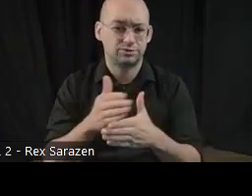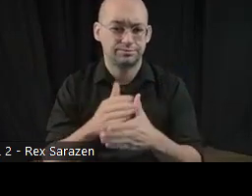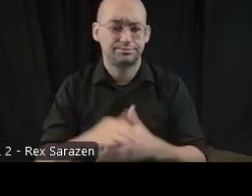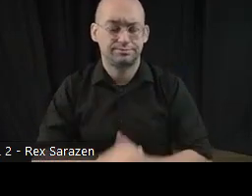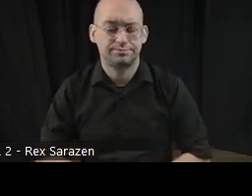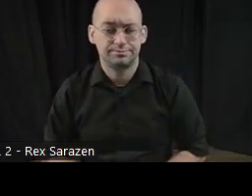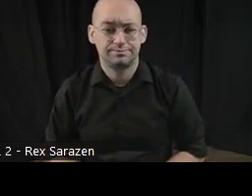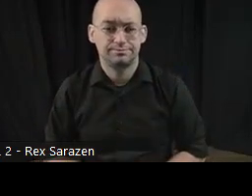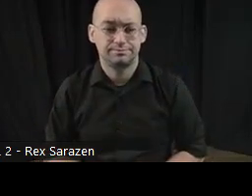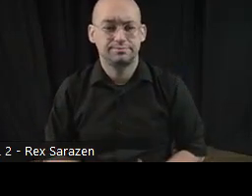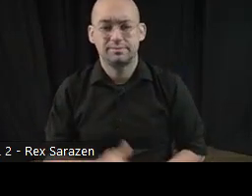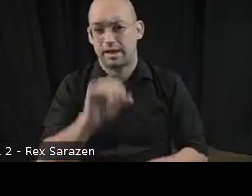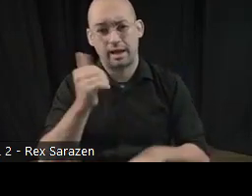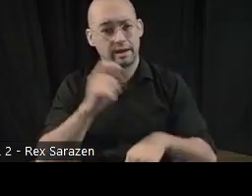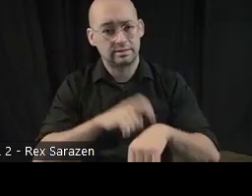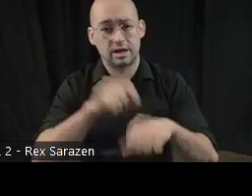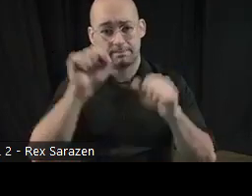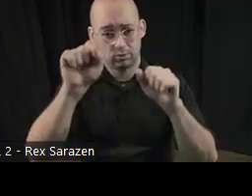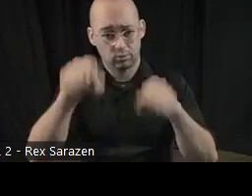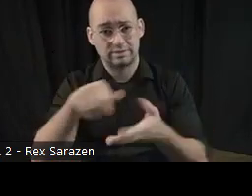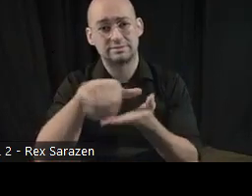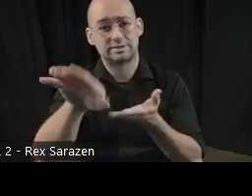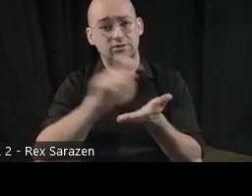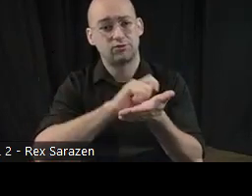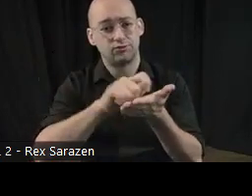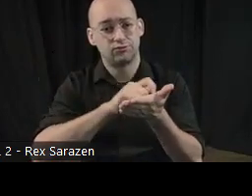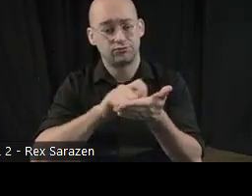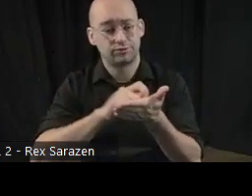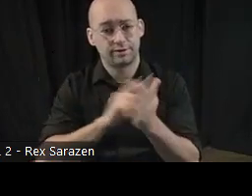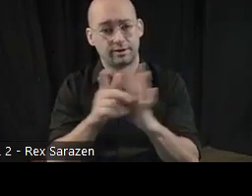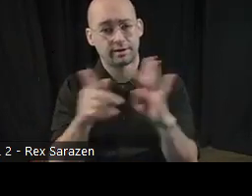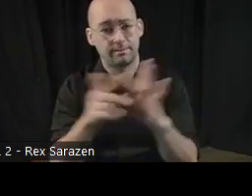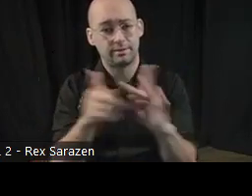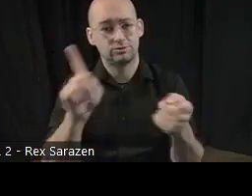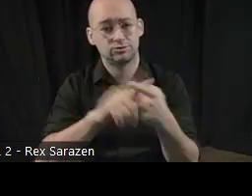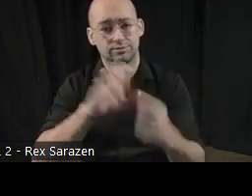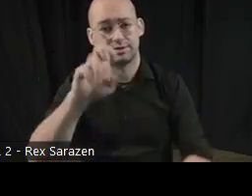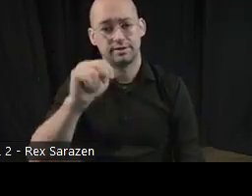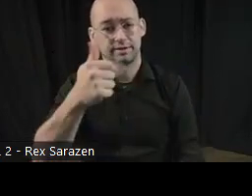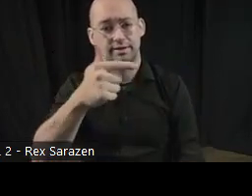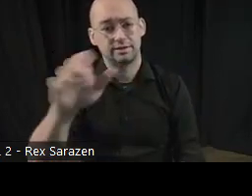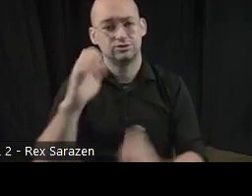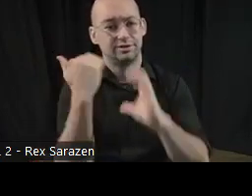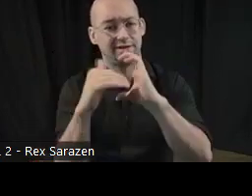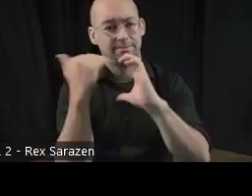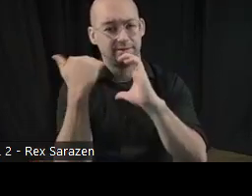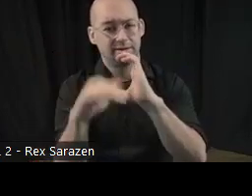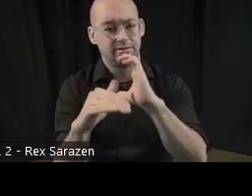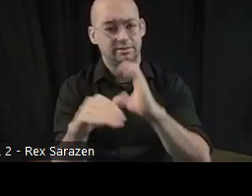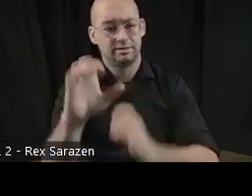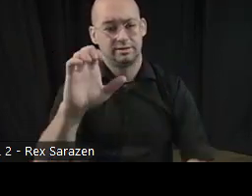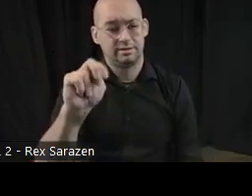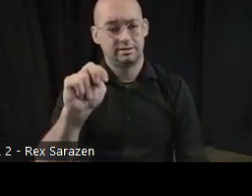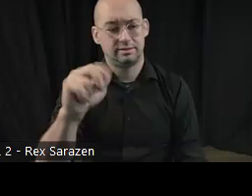time, you can send your written comments to our Engage email box at engage, ENGAGE,